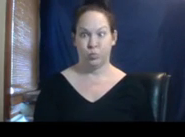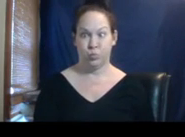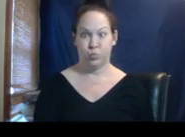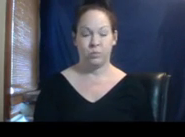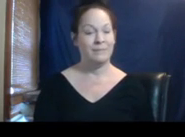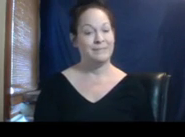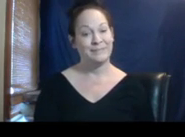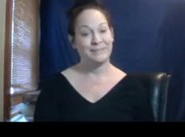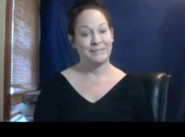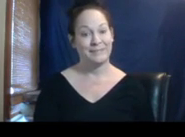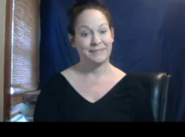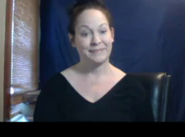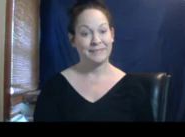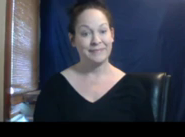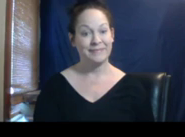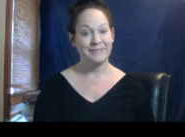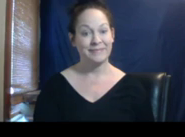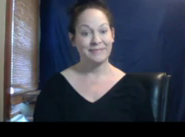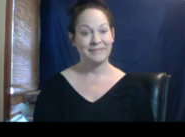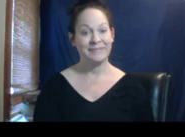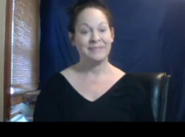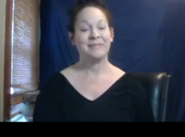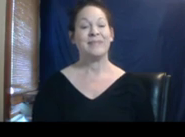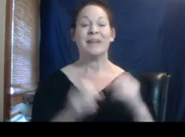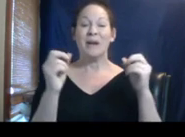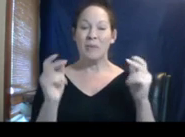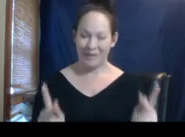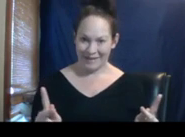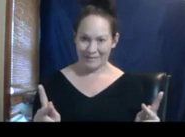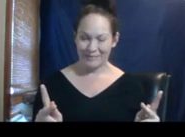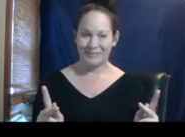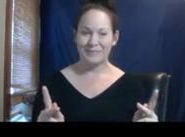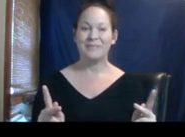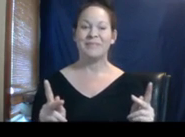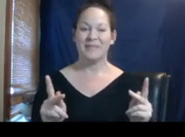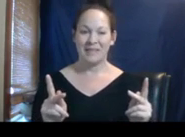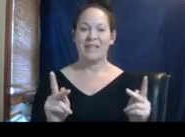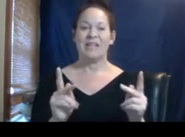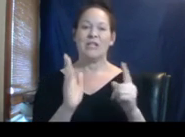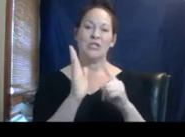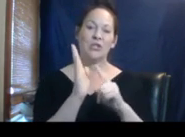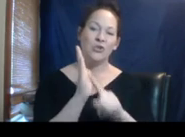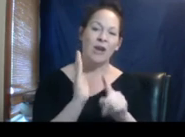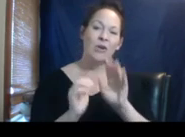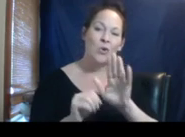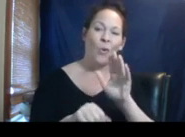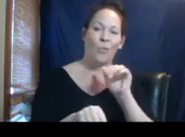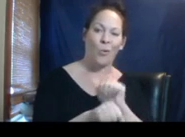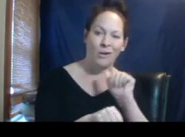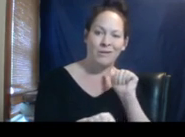And I'll also say that this is the beauty of the remainder theorem. It will let you check your work relatively